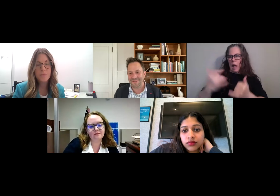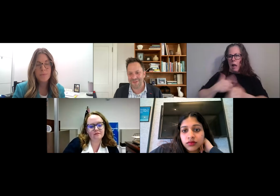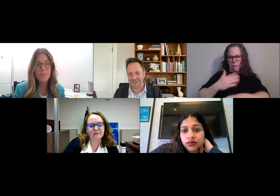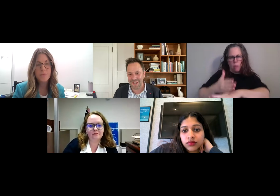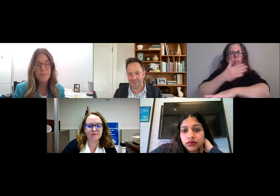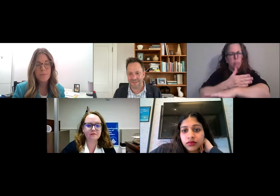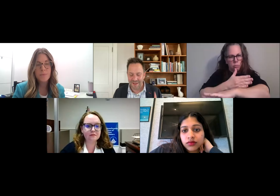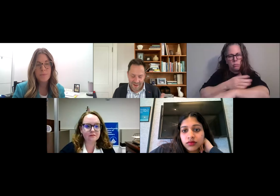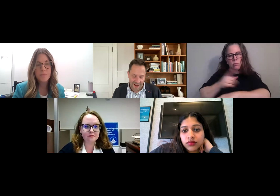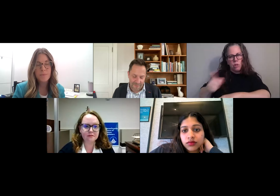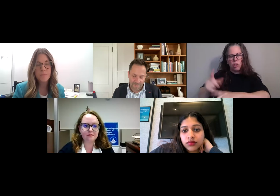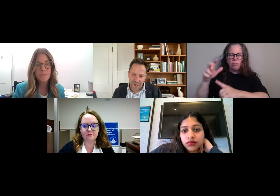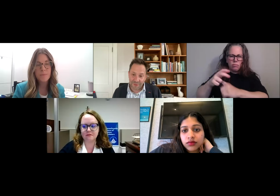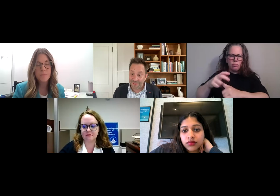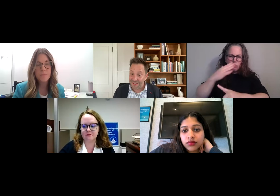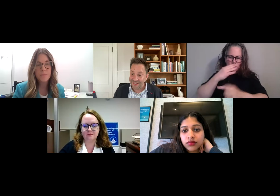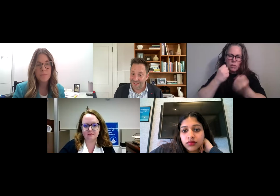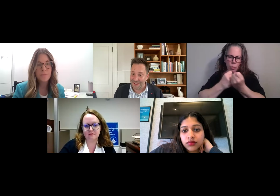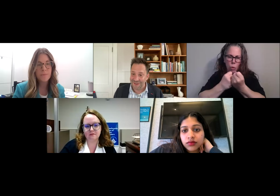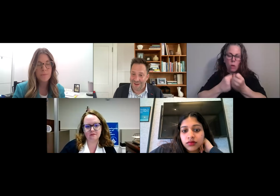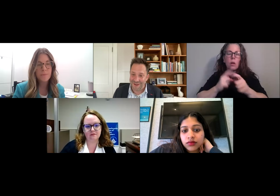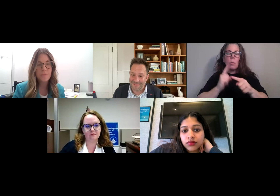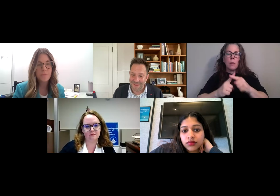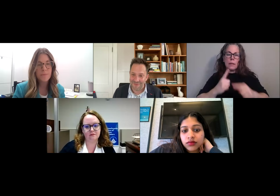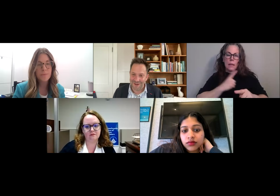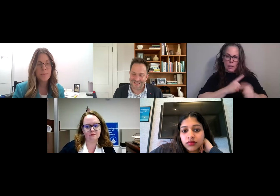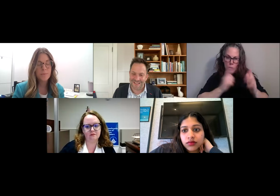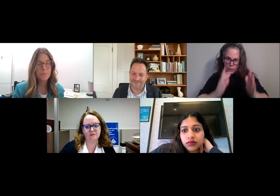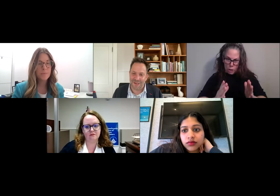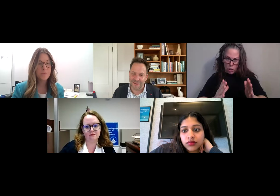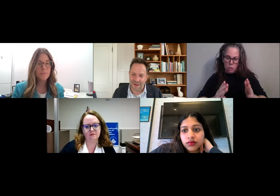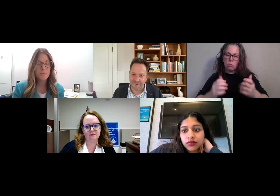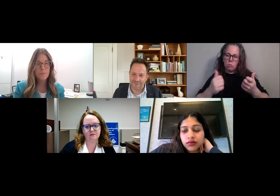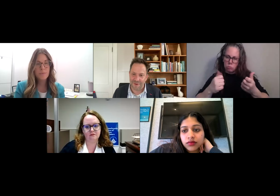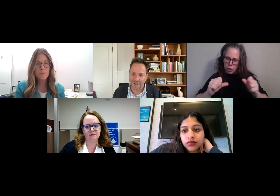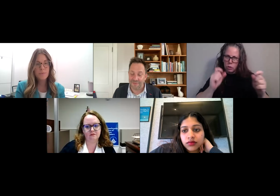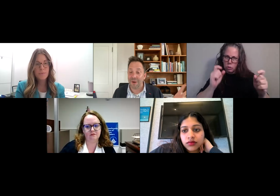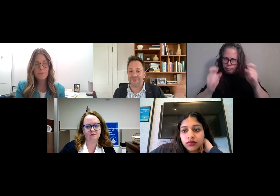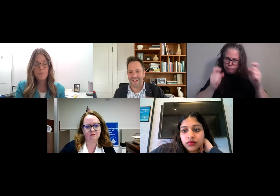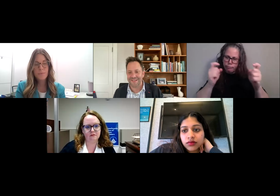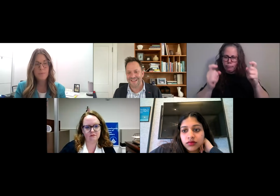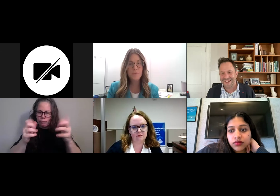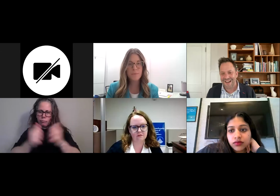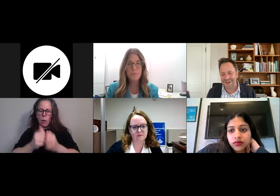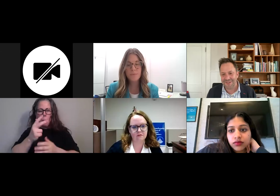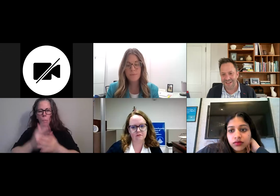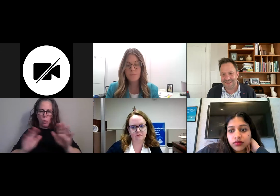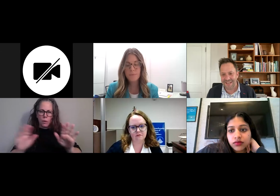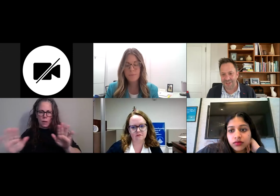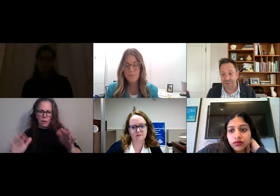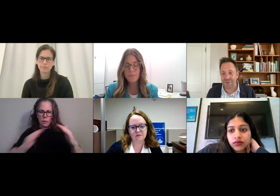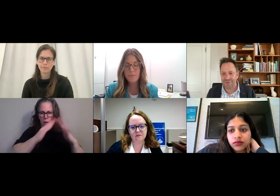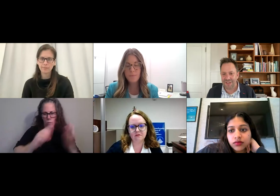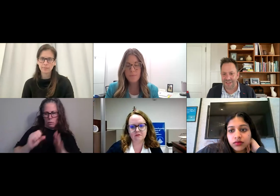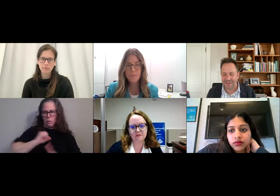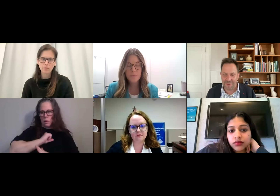and she's one of our champions. We also have legislation in the works that is being referred on both sides, House and